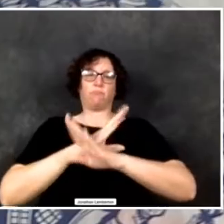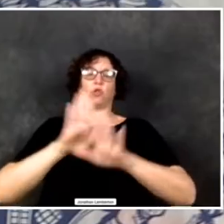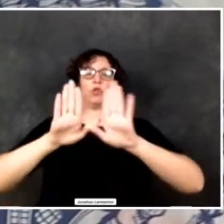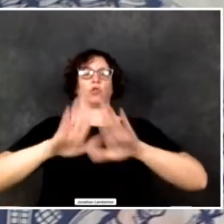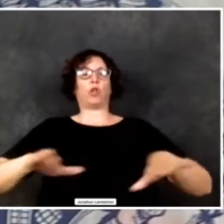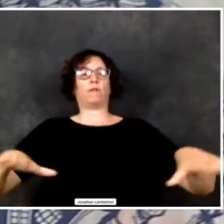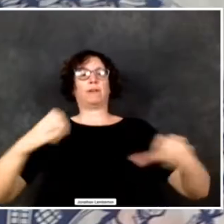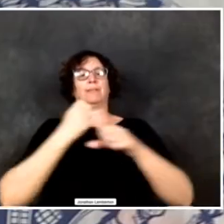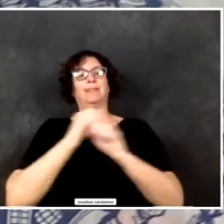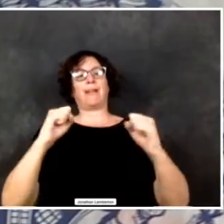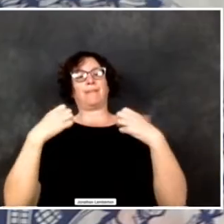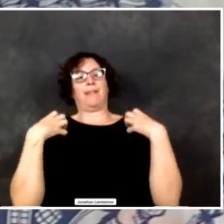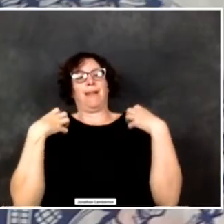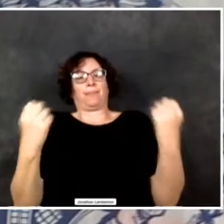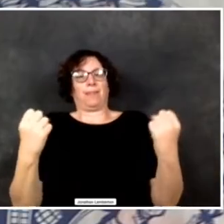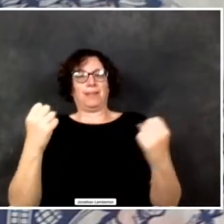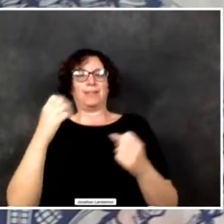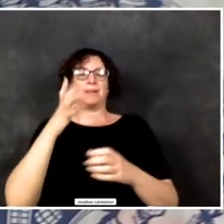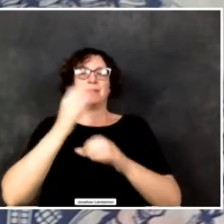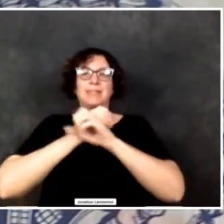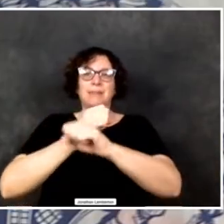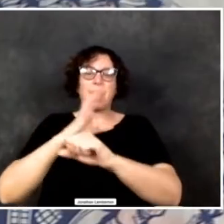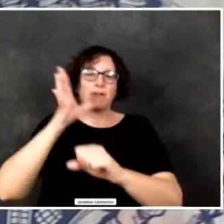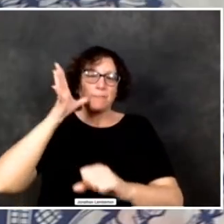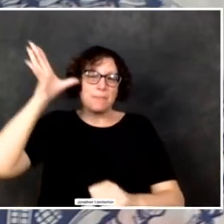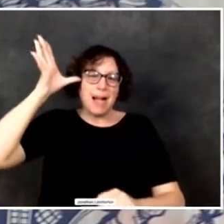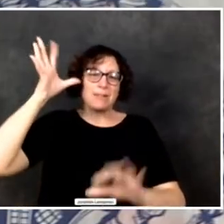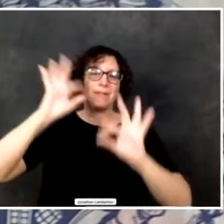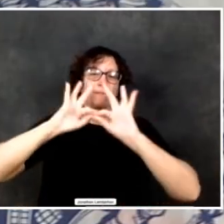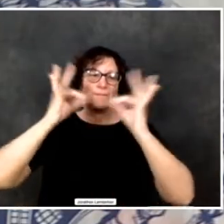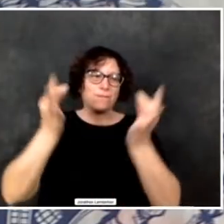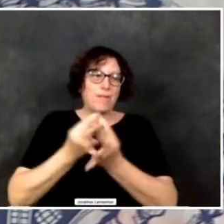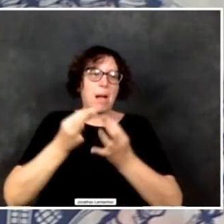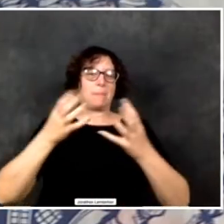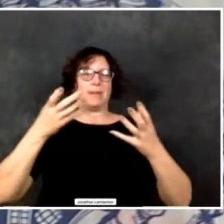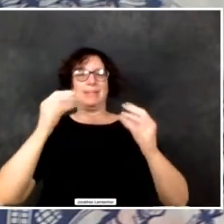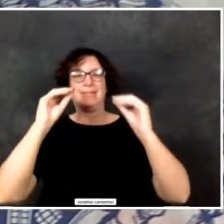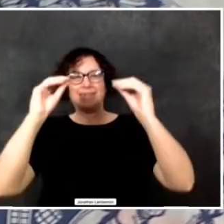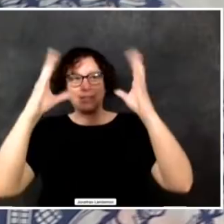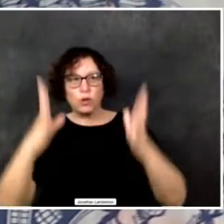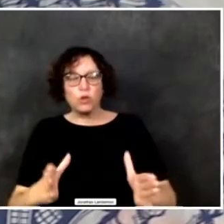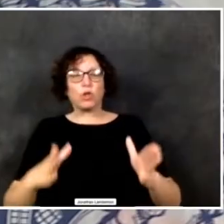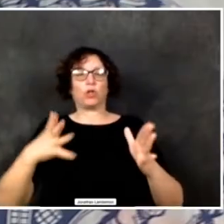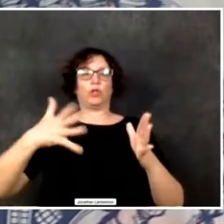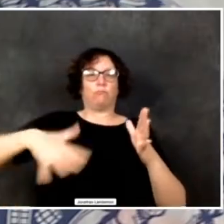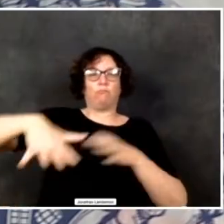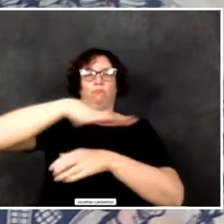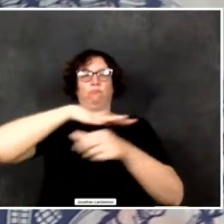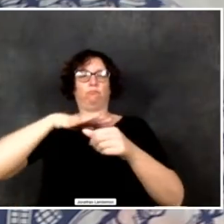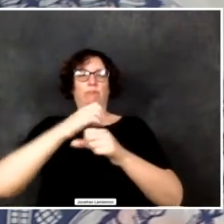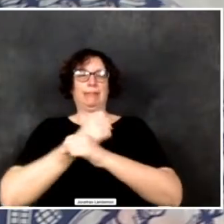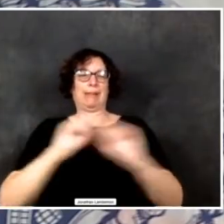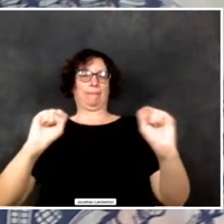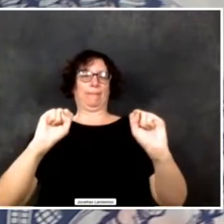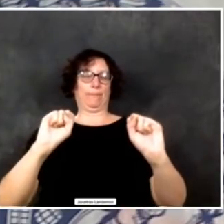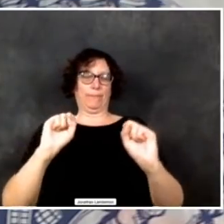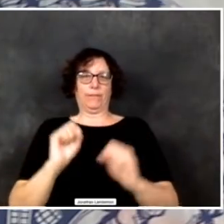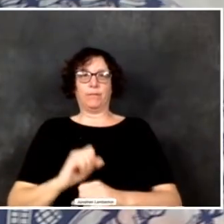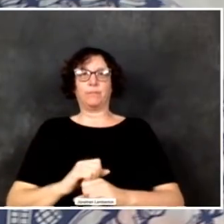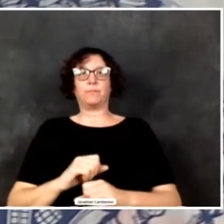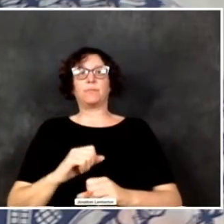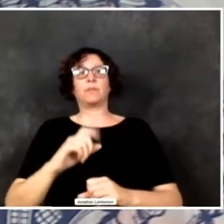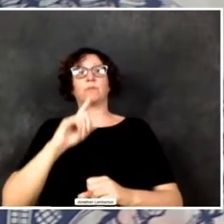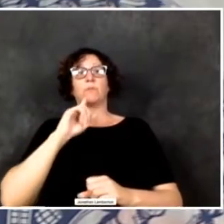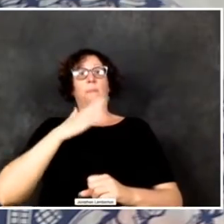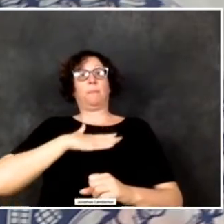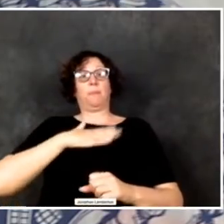New York City, to protect our educators. And our job is to make sure that we beat back the coronavirus once and for all.